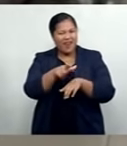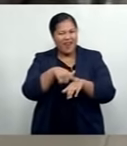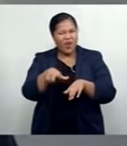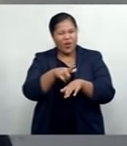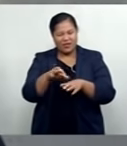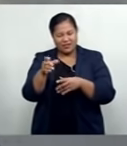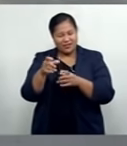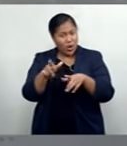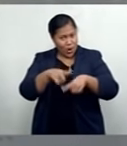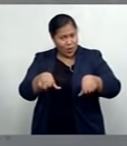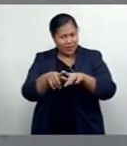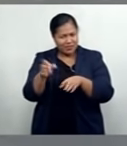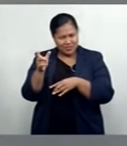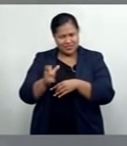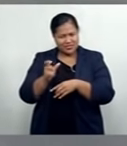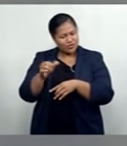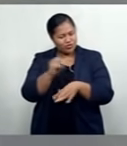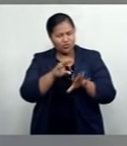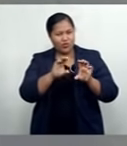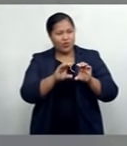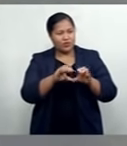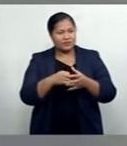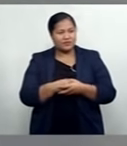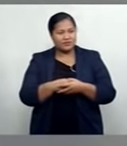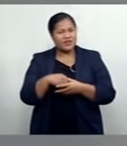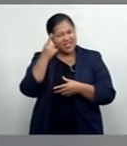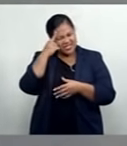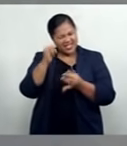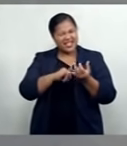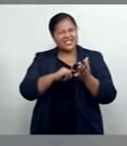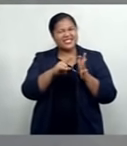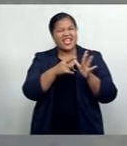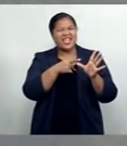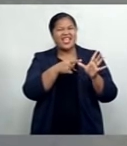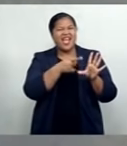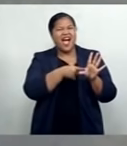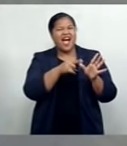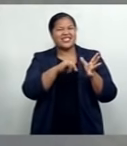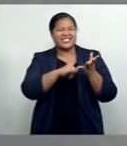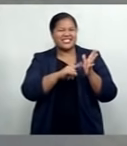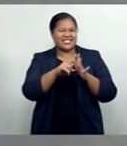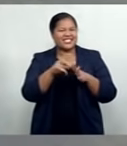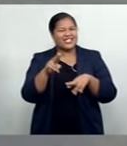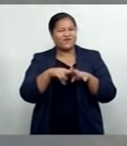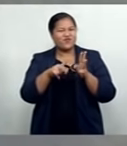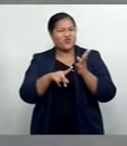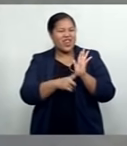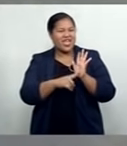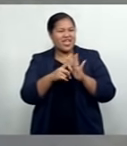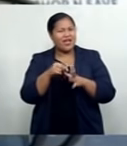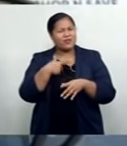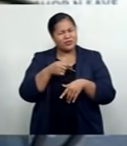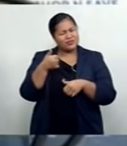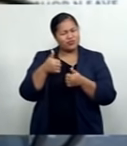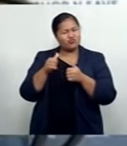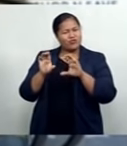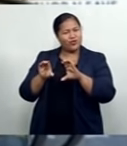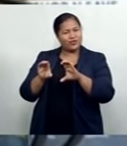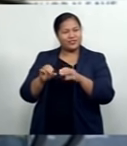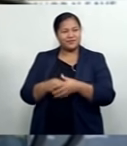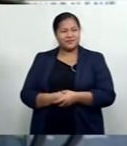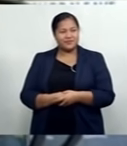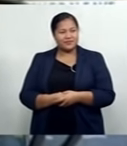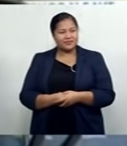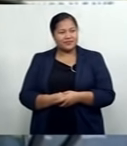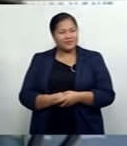person. I think Saya Fully, because he's a good coach. Well, I